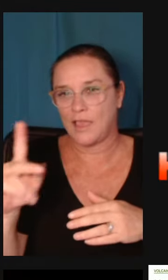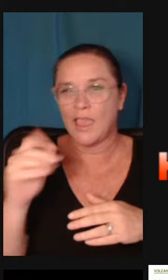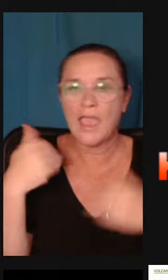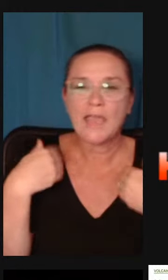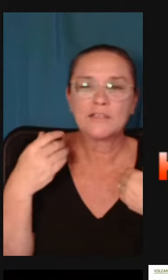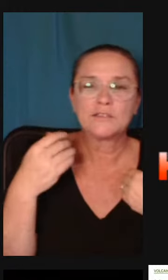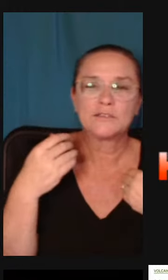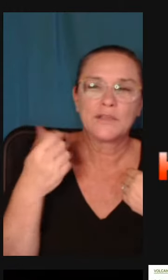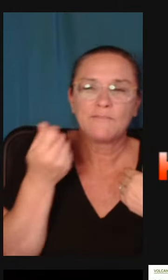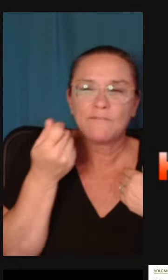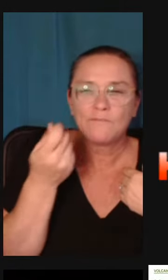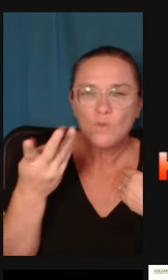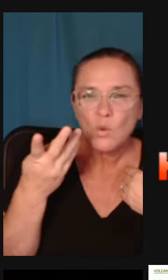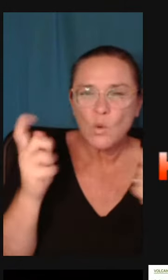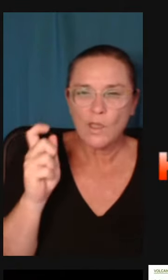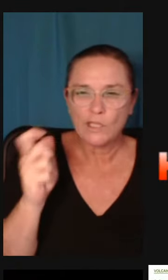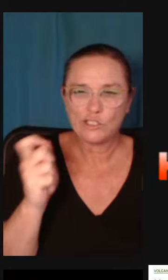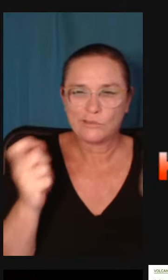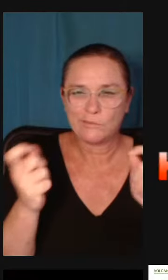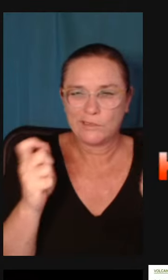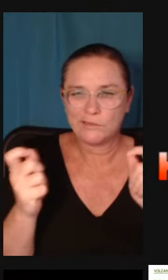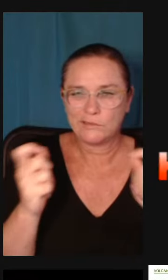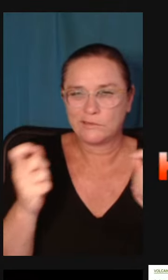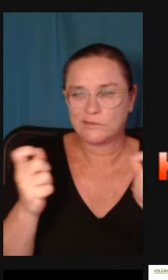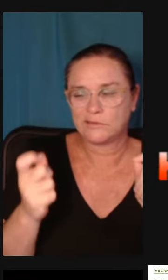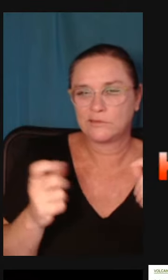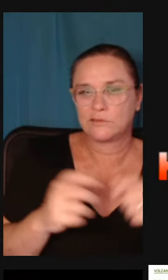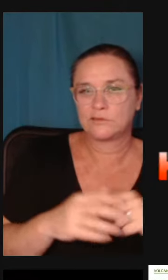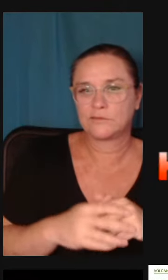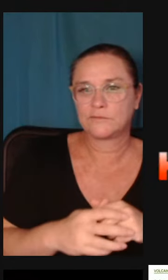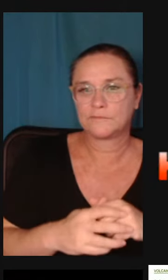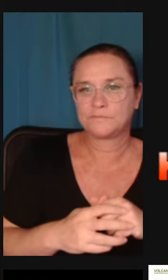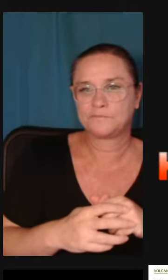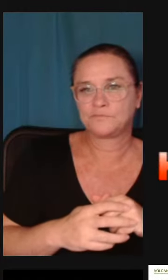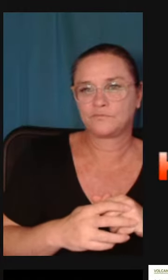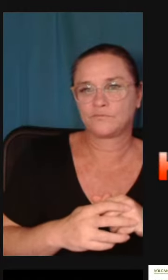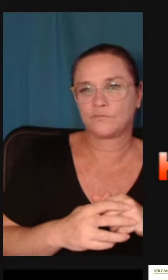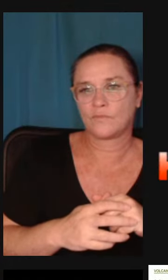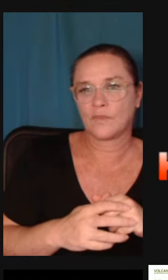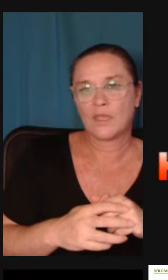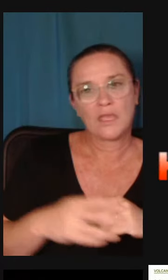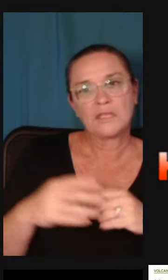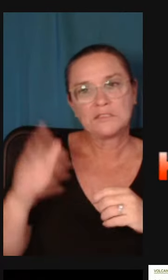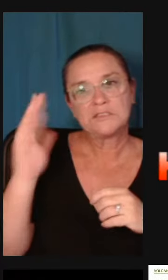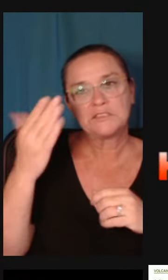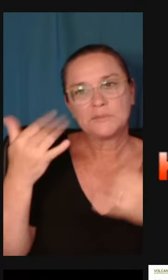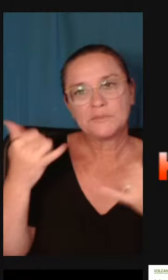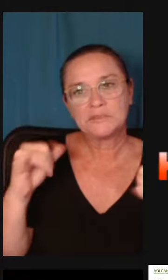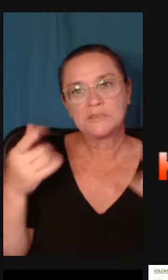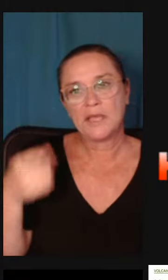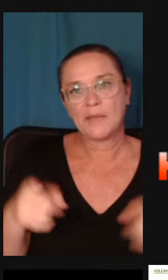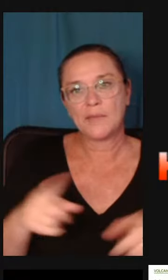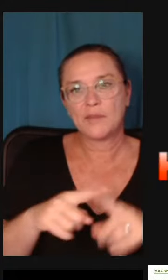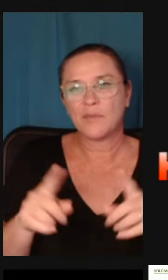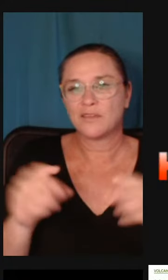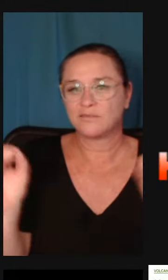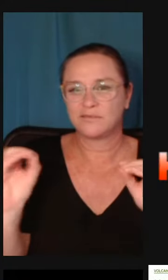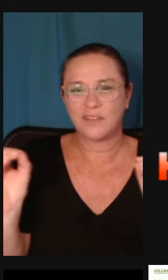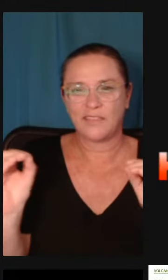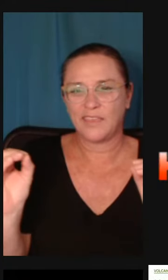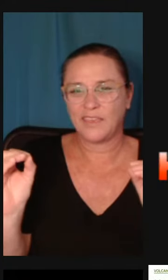few adjustment events here between Maunaloa and Kīlauea. So that seems to be happening still, but nothing really noteworthy